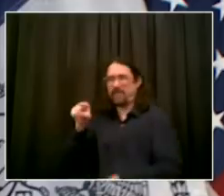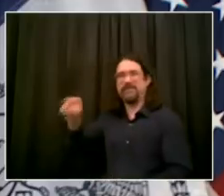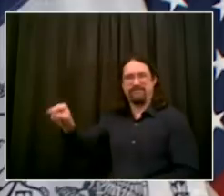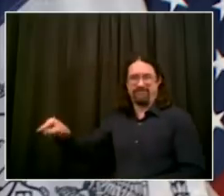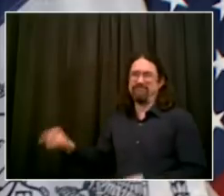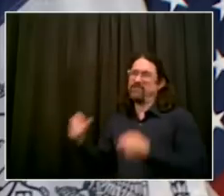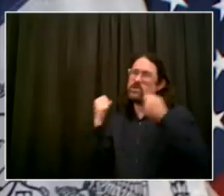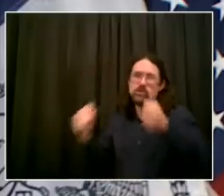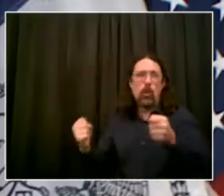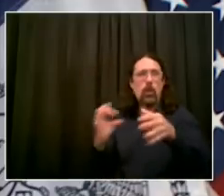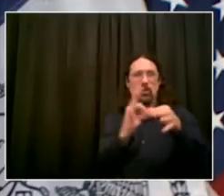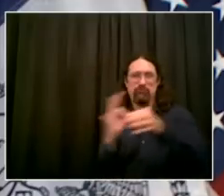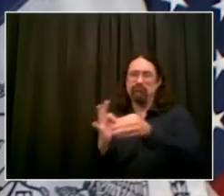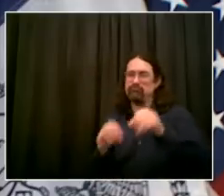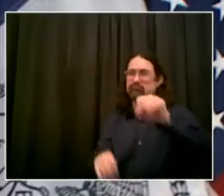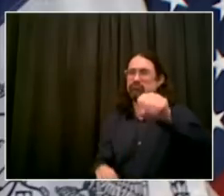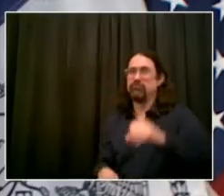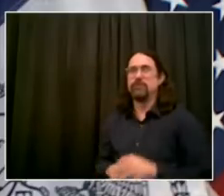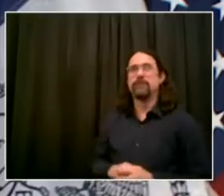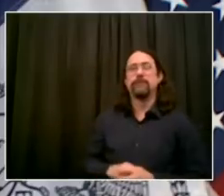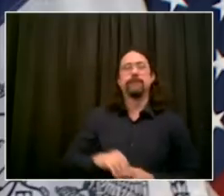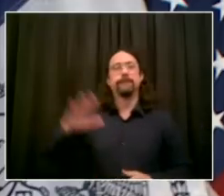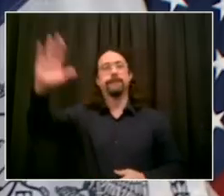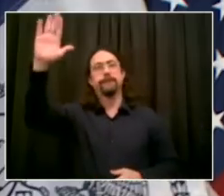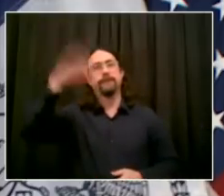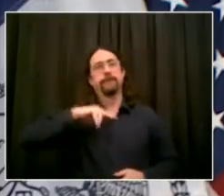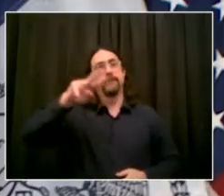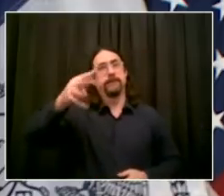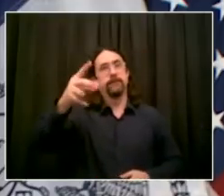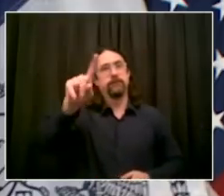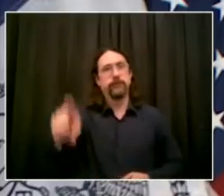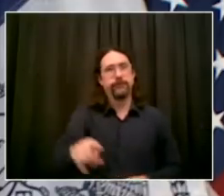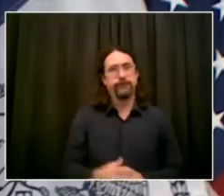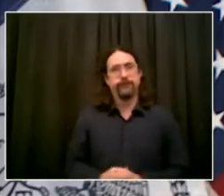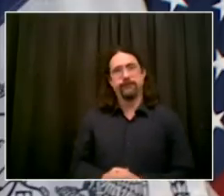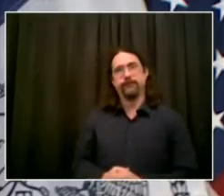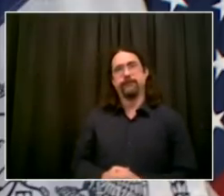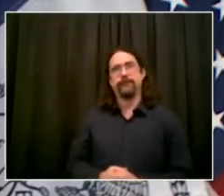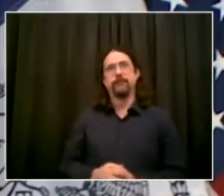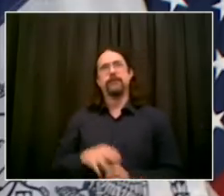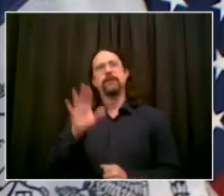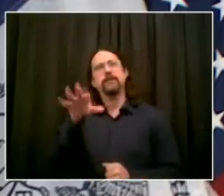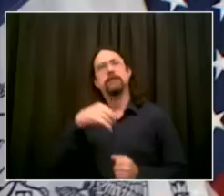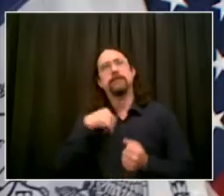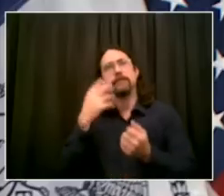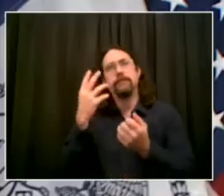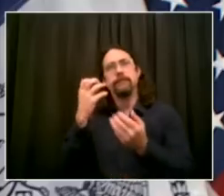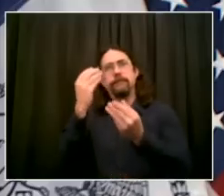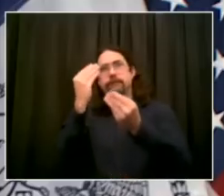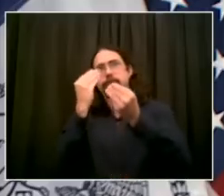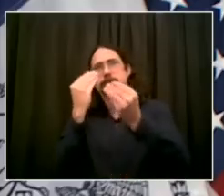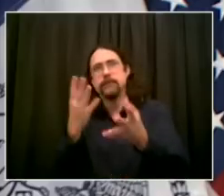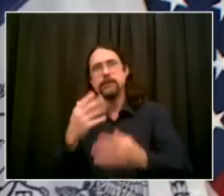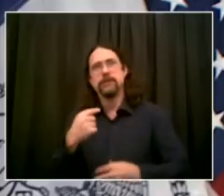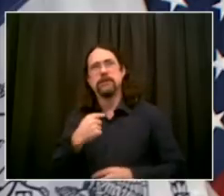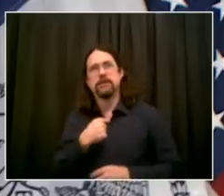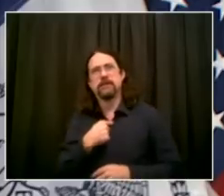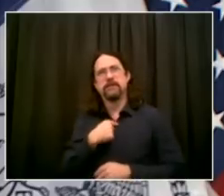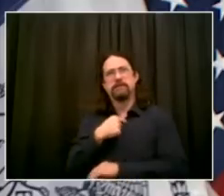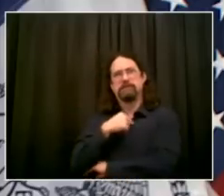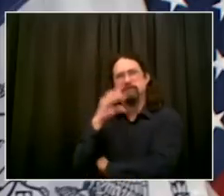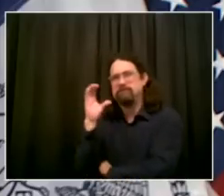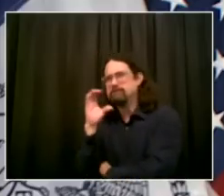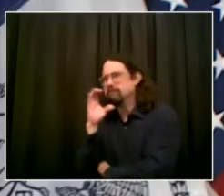data that the city has, and yet you don't release it on request, nor do you post